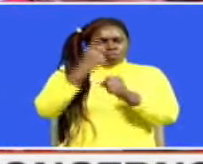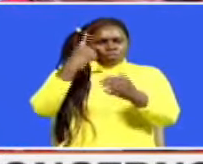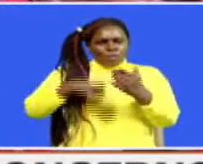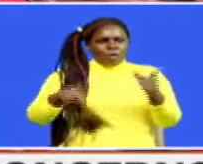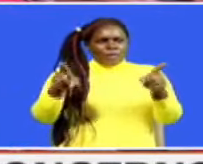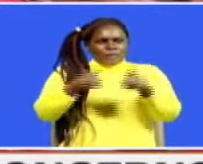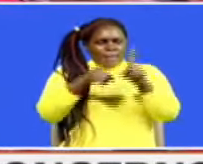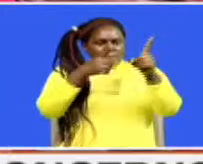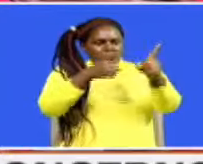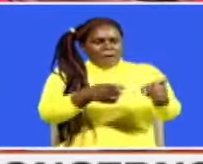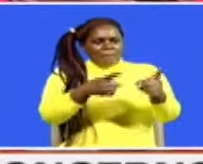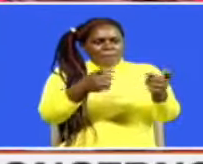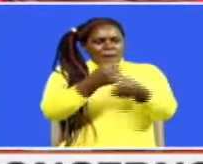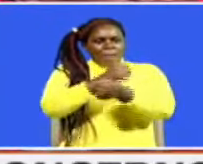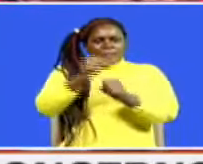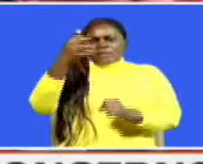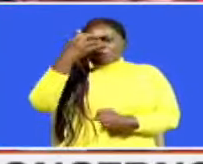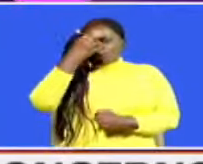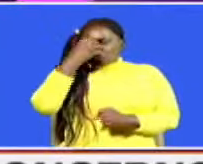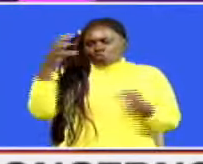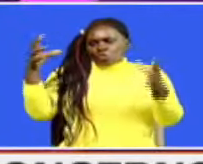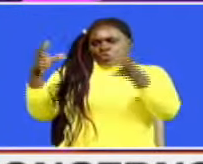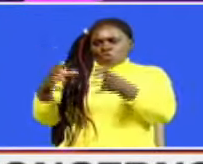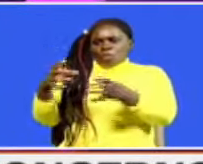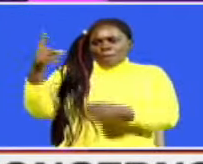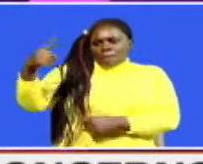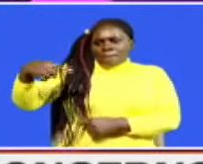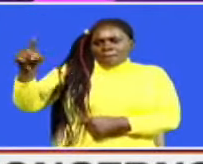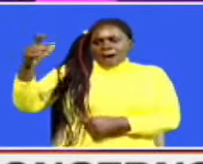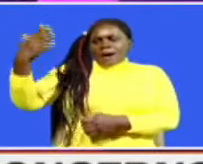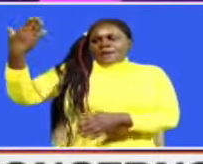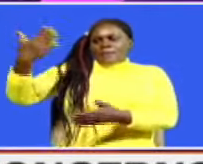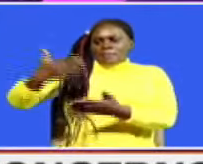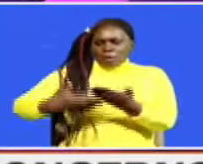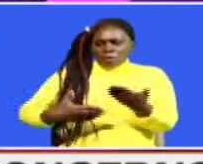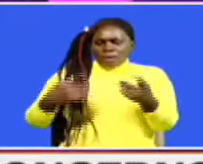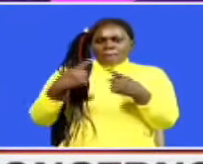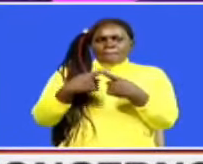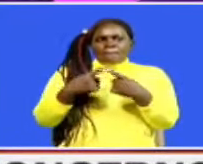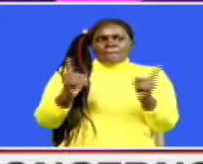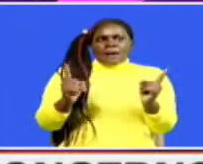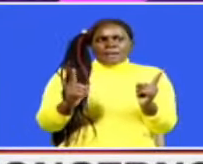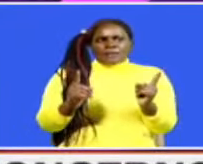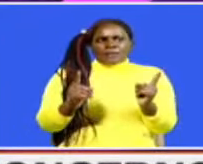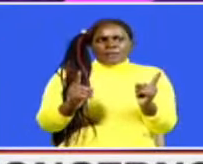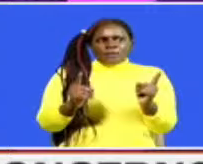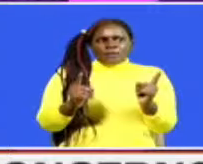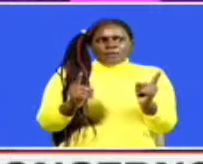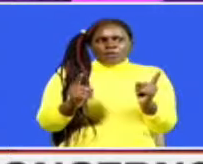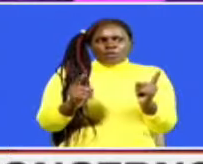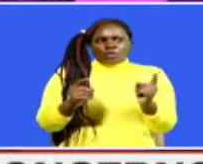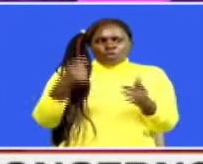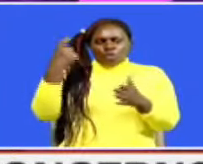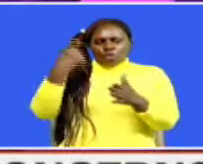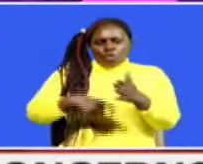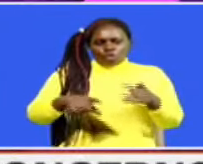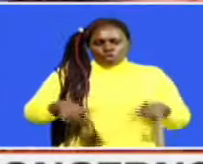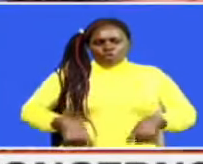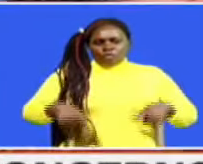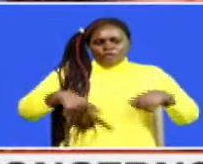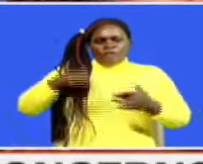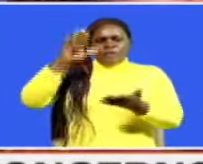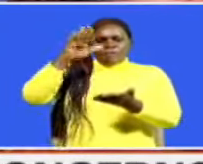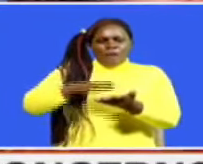further hit out at President Ruto's side for endorsing the report, despite doing little to lessen the cost of living